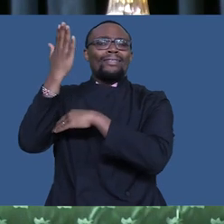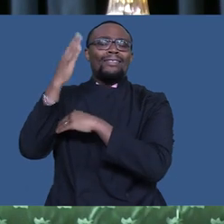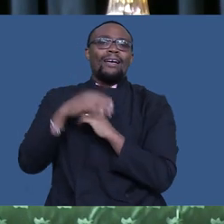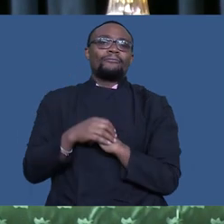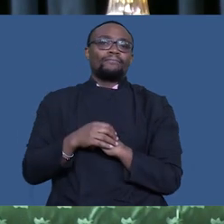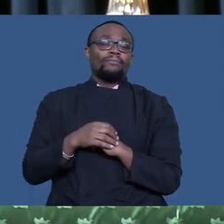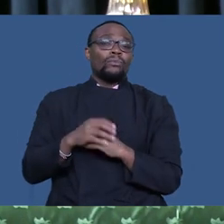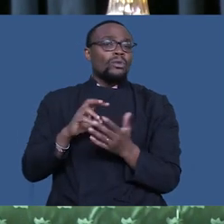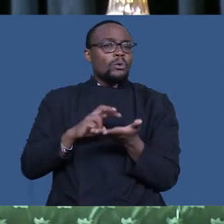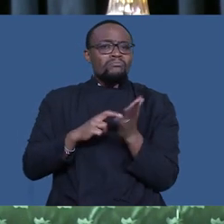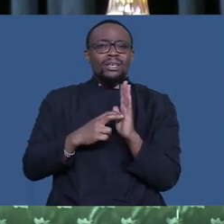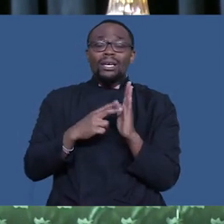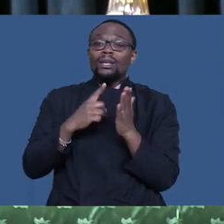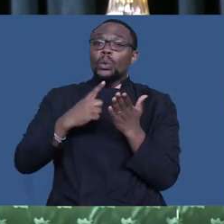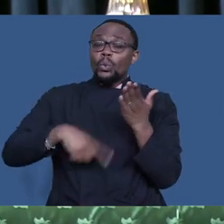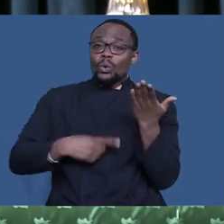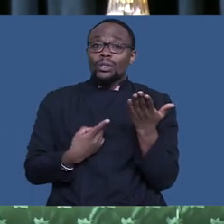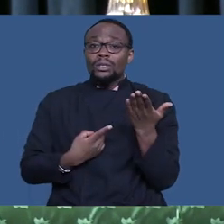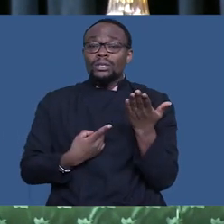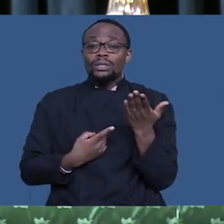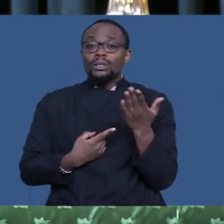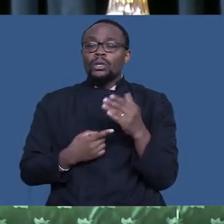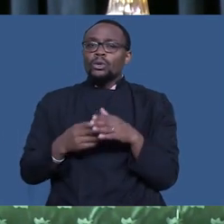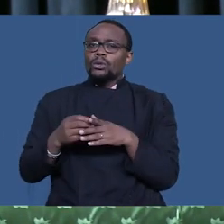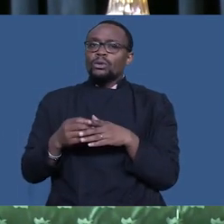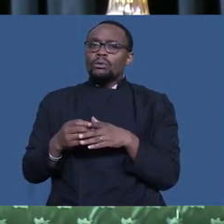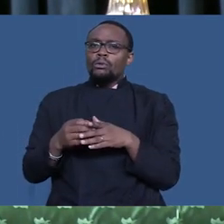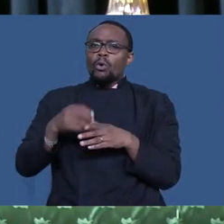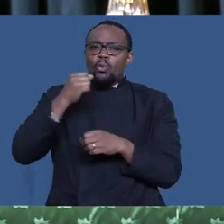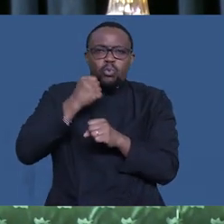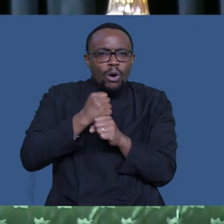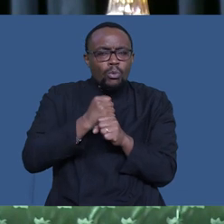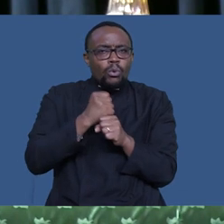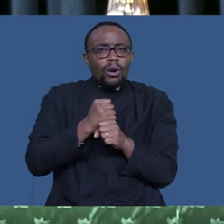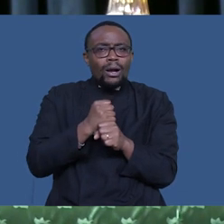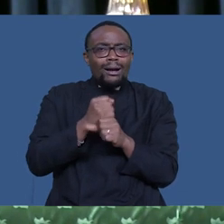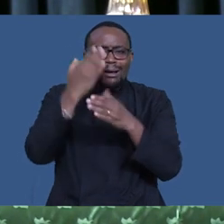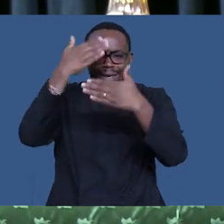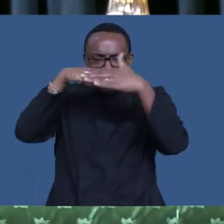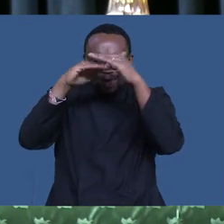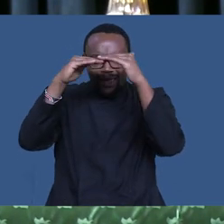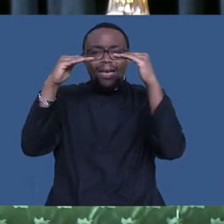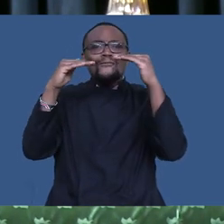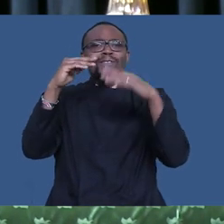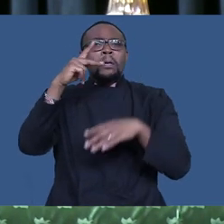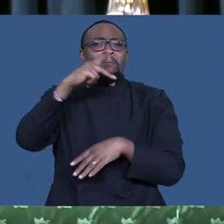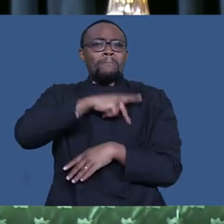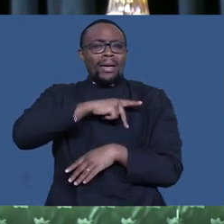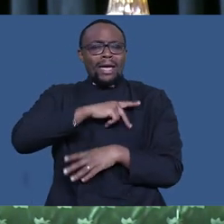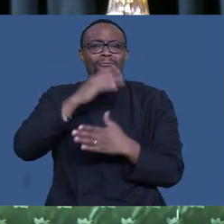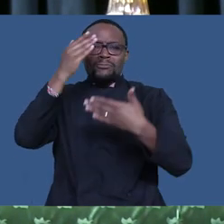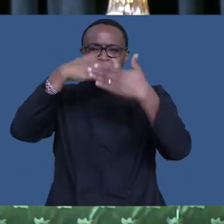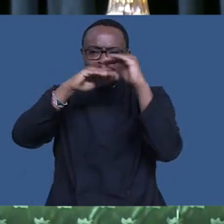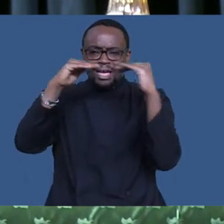And that basically means striving to put heaven's priority and